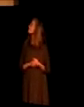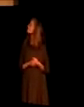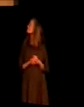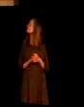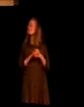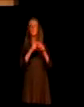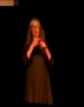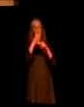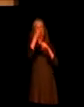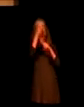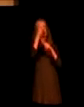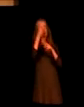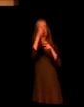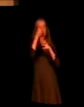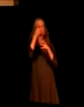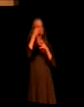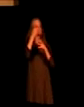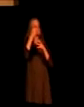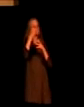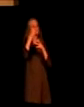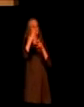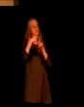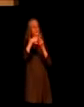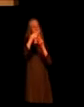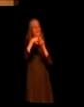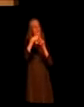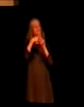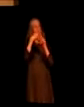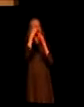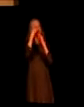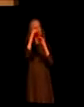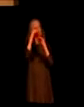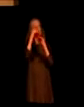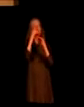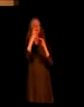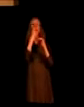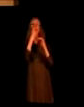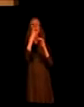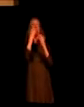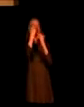far north, it's totally temperature limited and light limited.